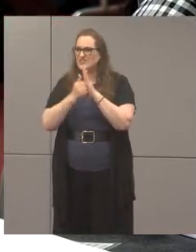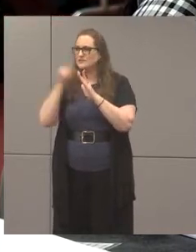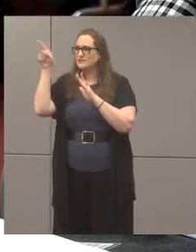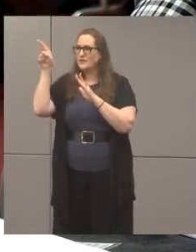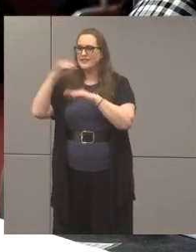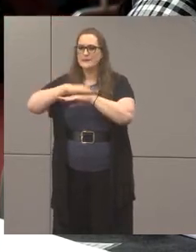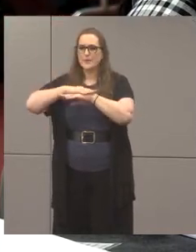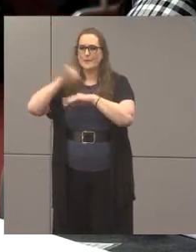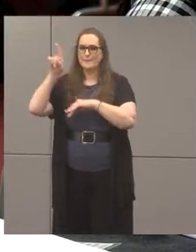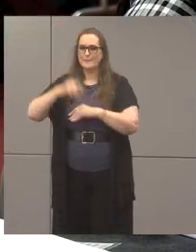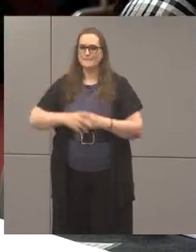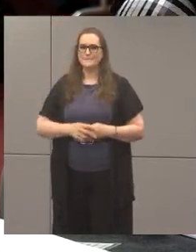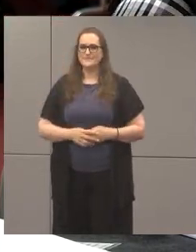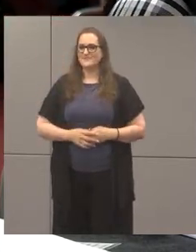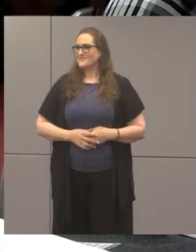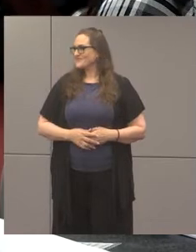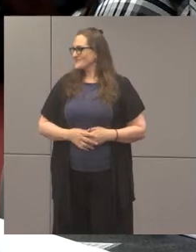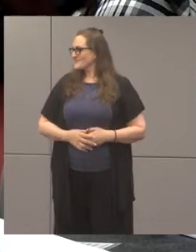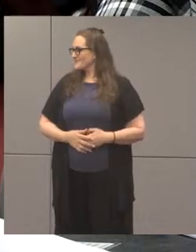table.